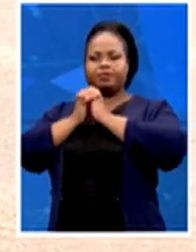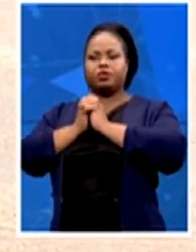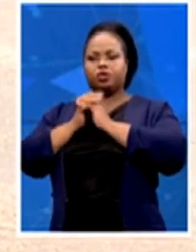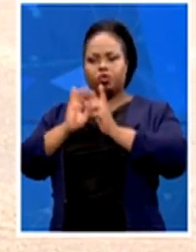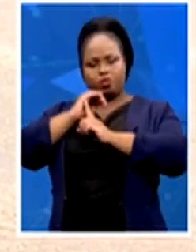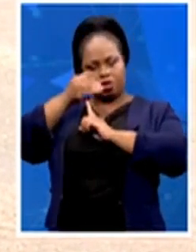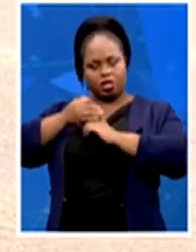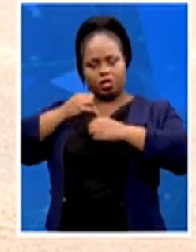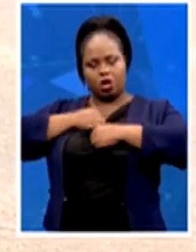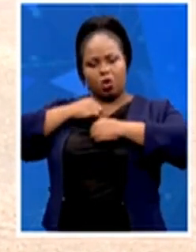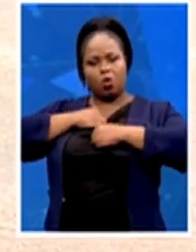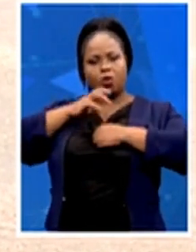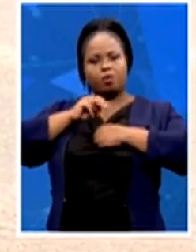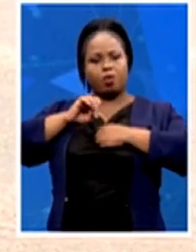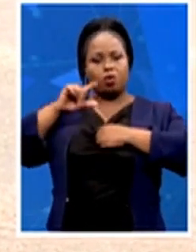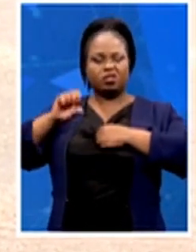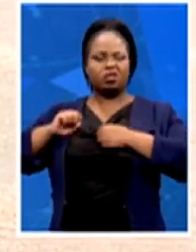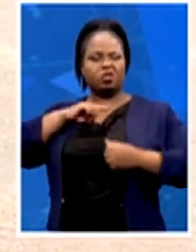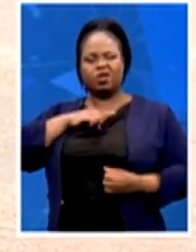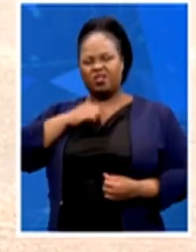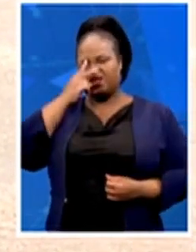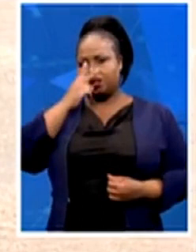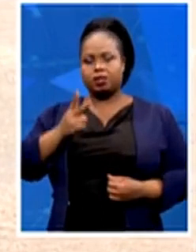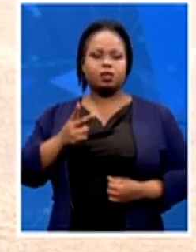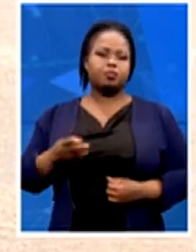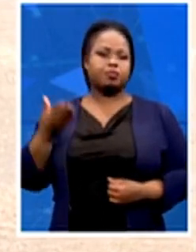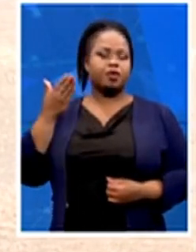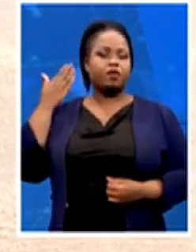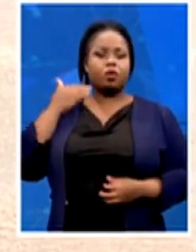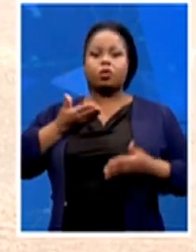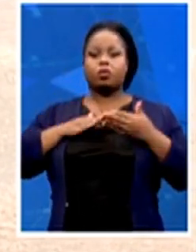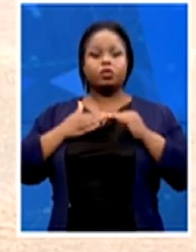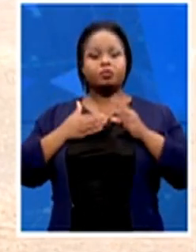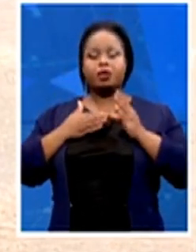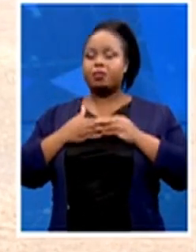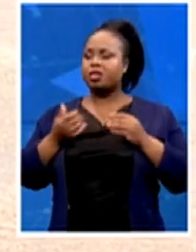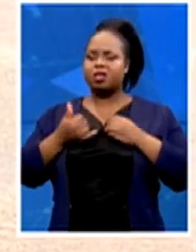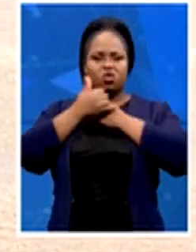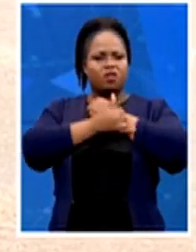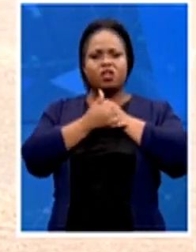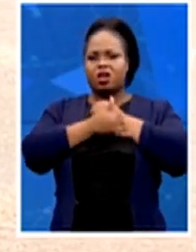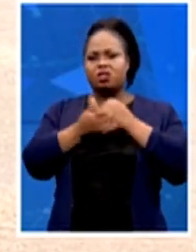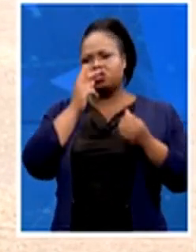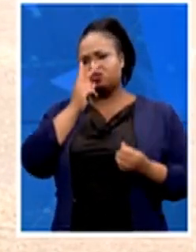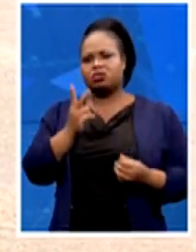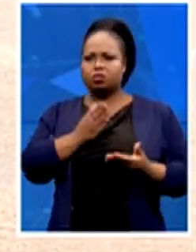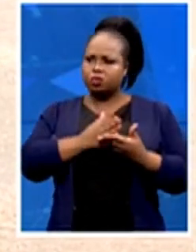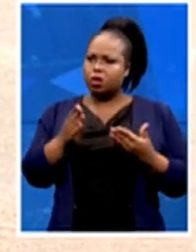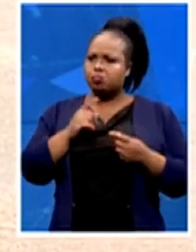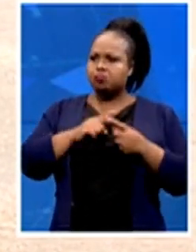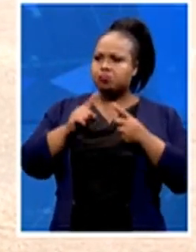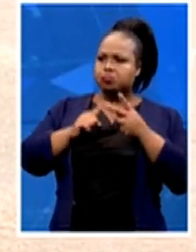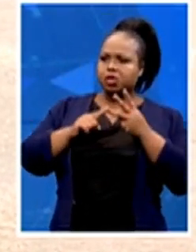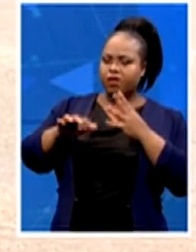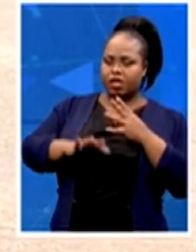know that we've seen community members around the country, in certain parts of the country, really just standing up